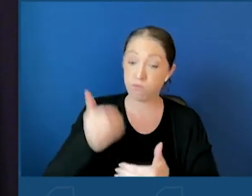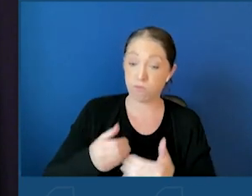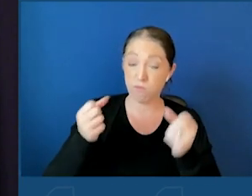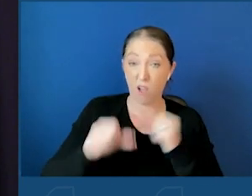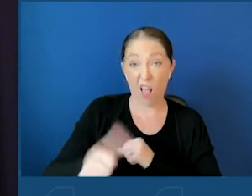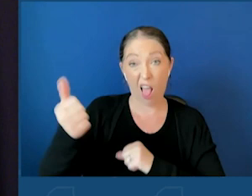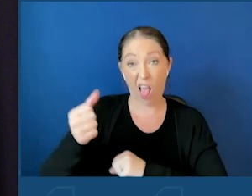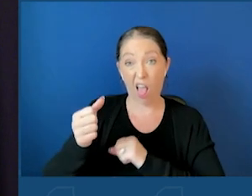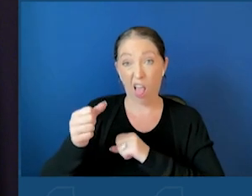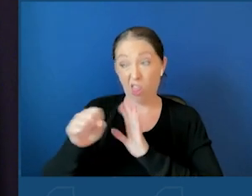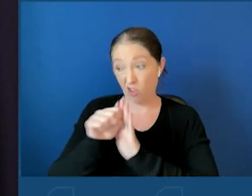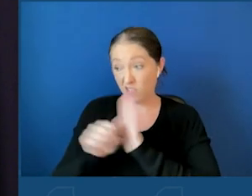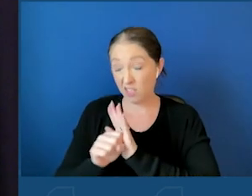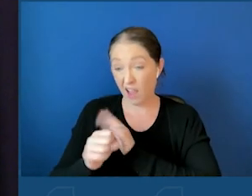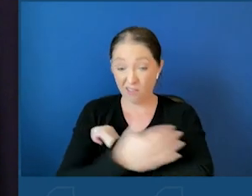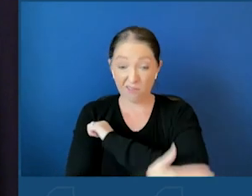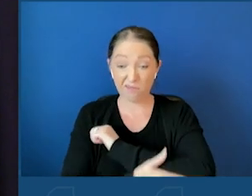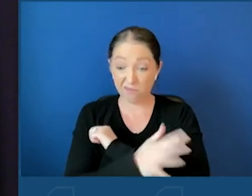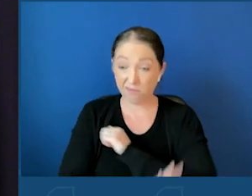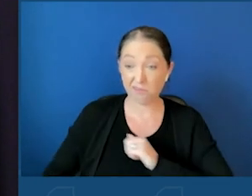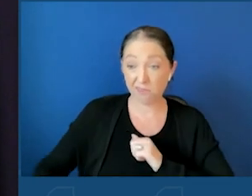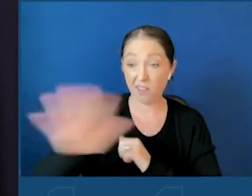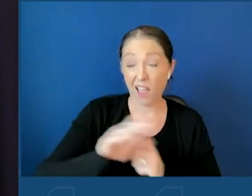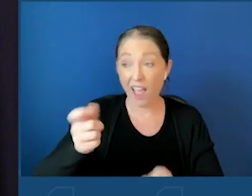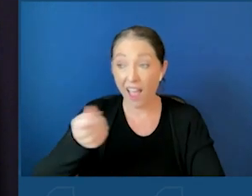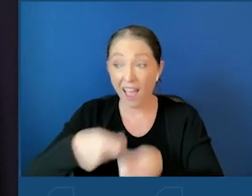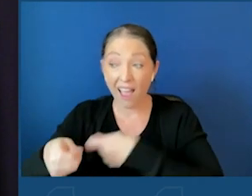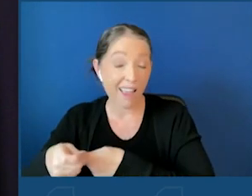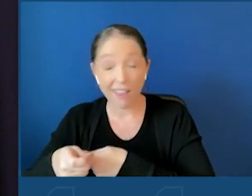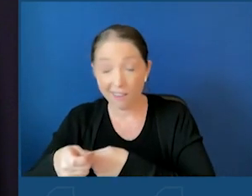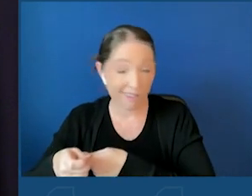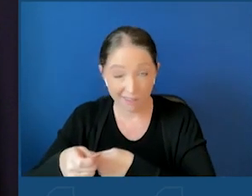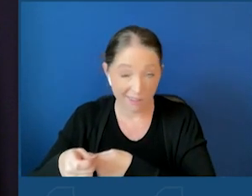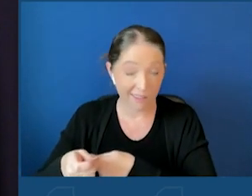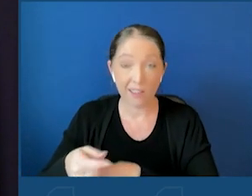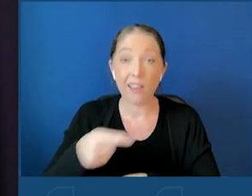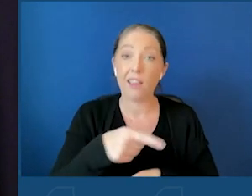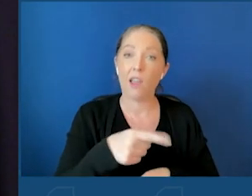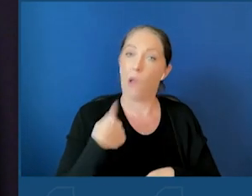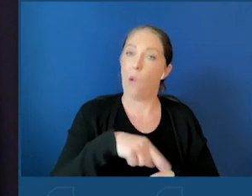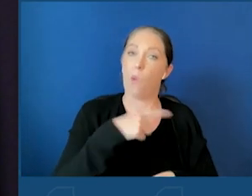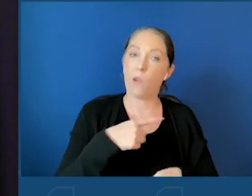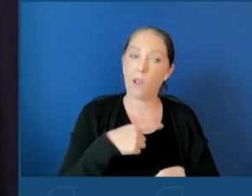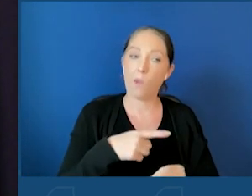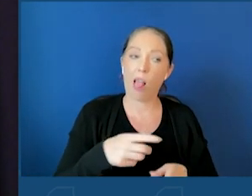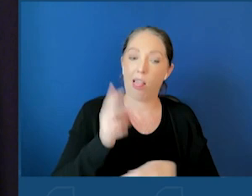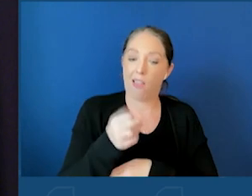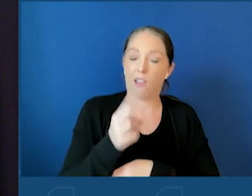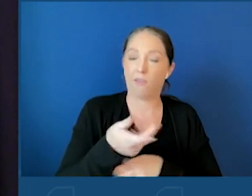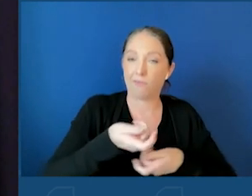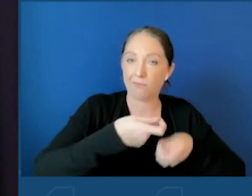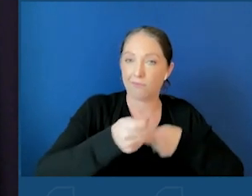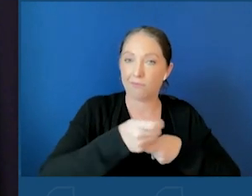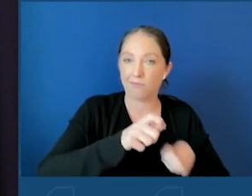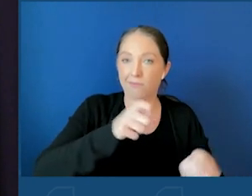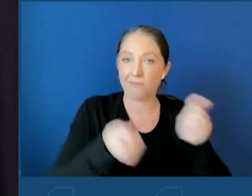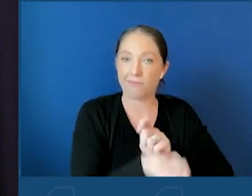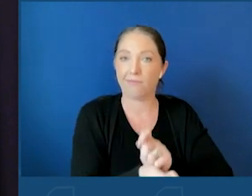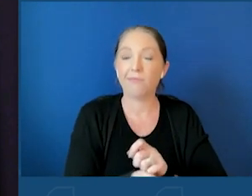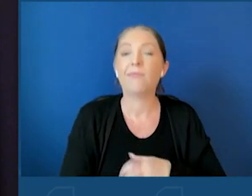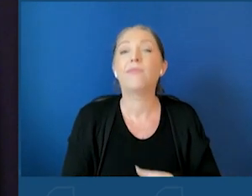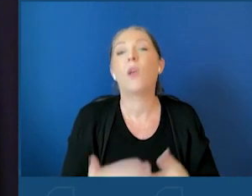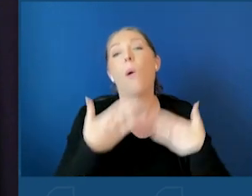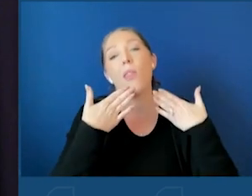has taken to make the change, to be dedicated to saying we are now going to change history with this bill signing. So thank